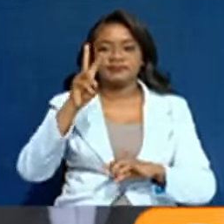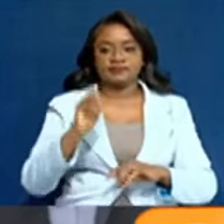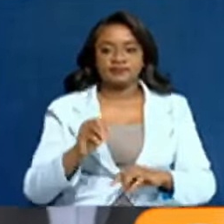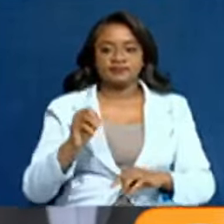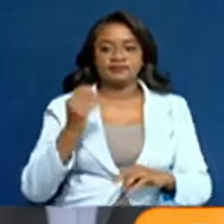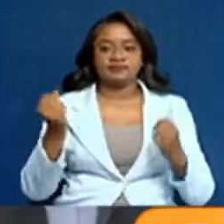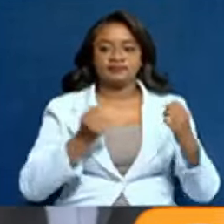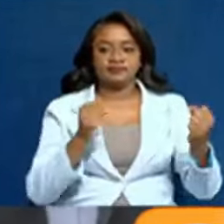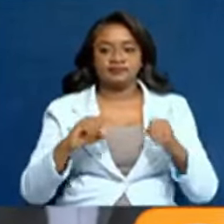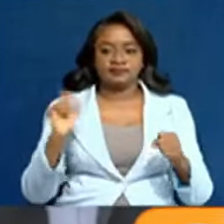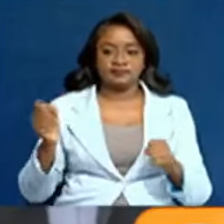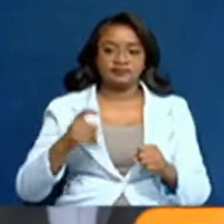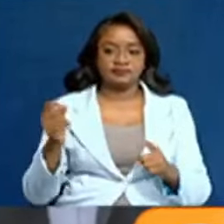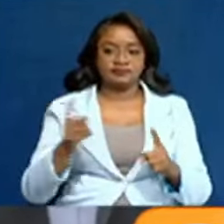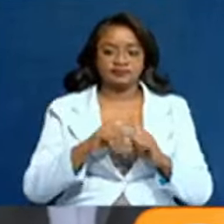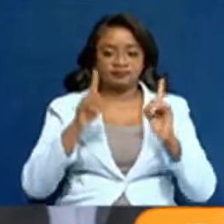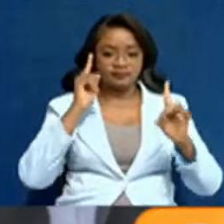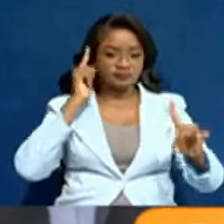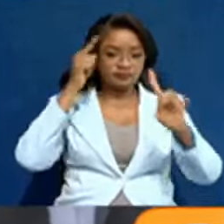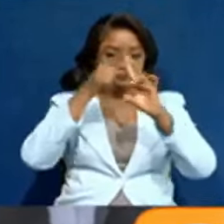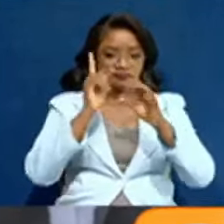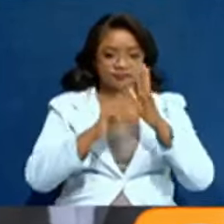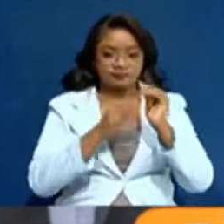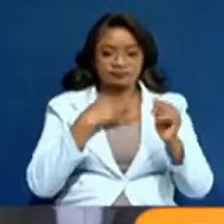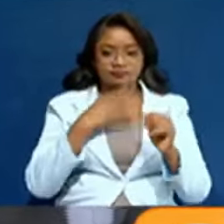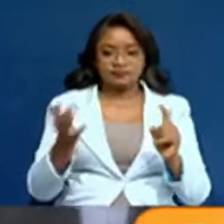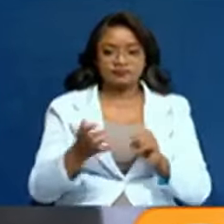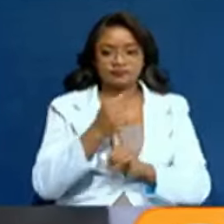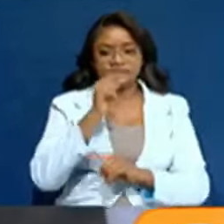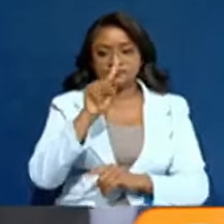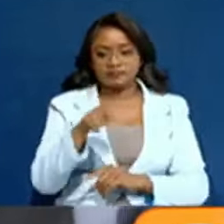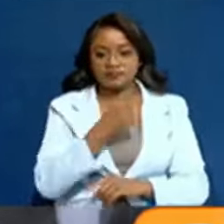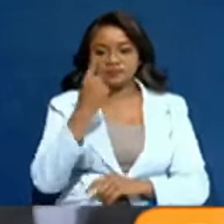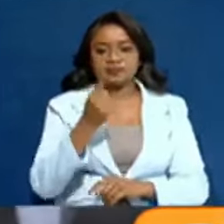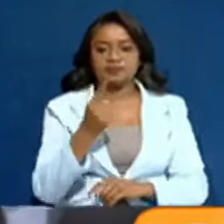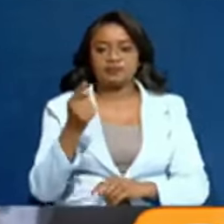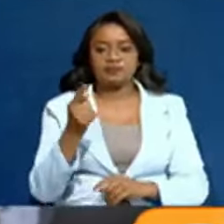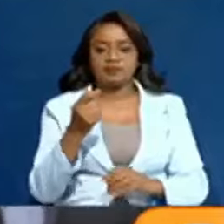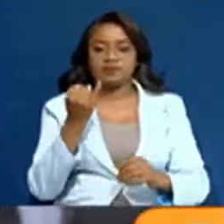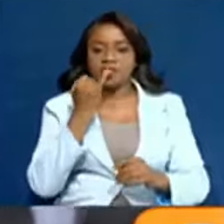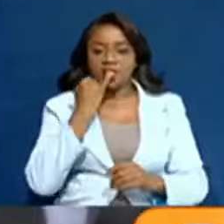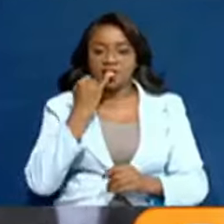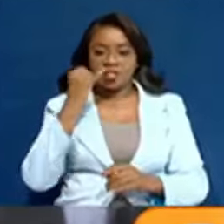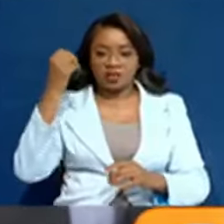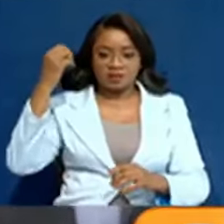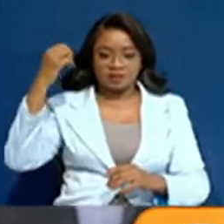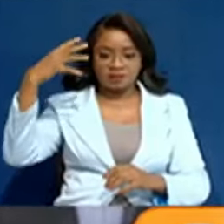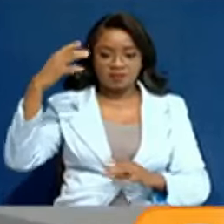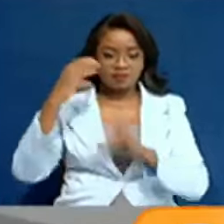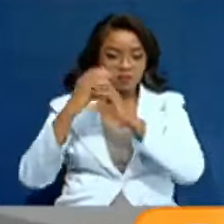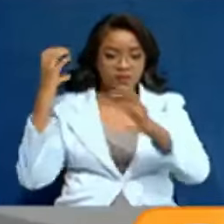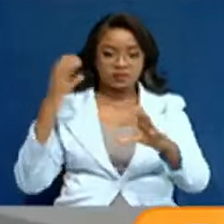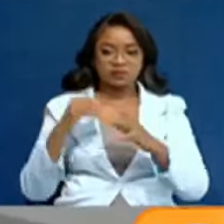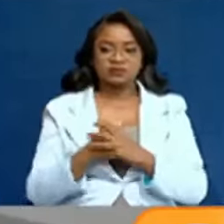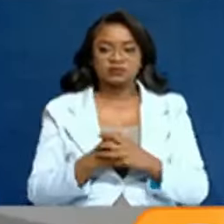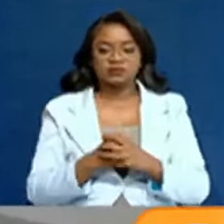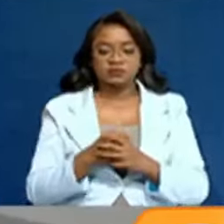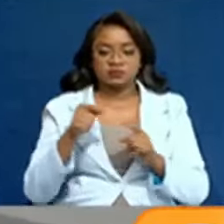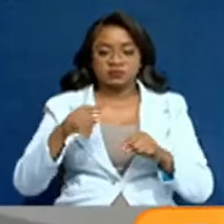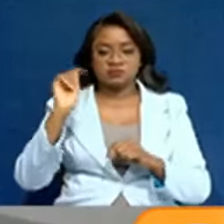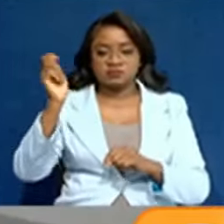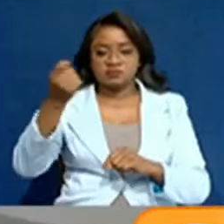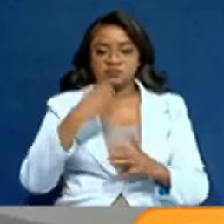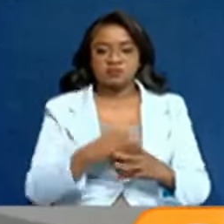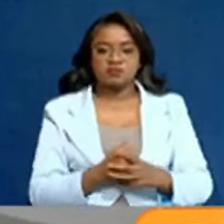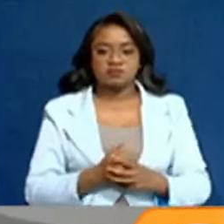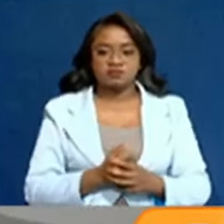months, with the overall aim of delivering 1,000 electric buses here in Kenya in the next 3 years. During a visit to the